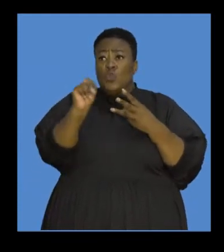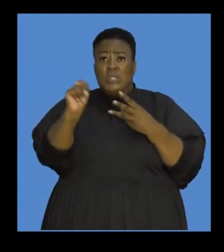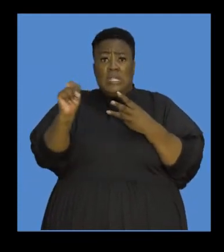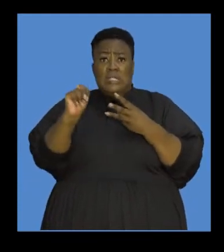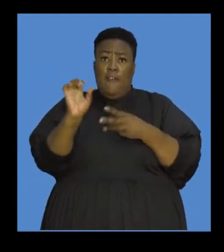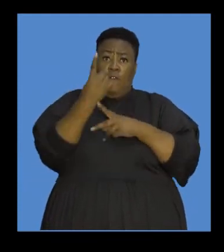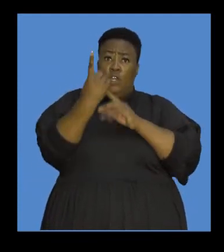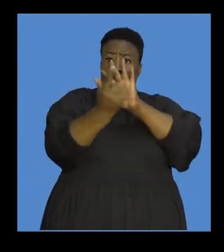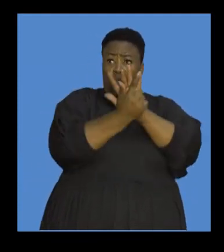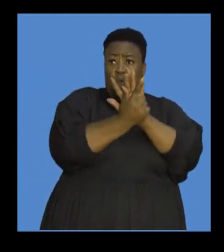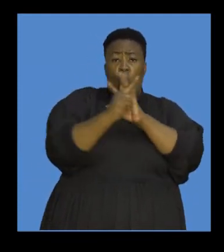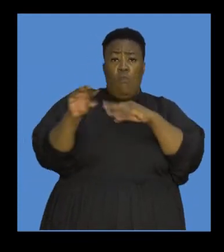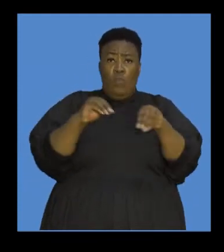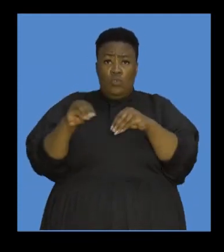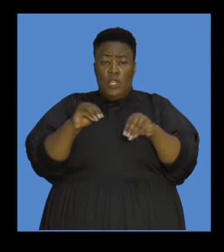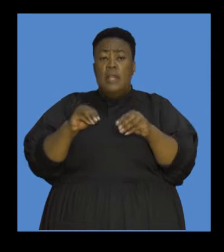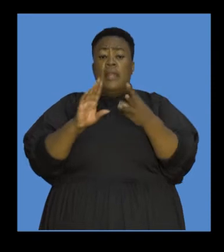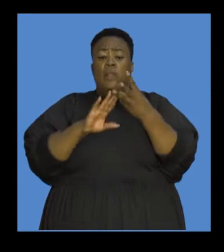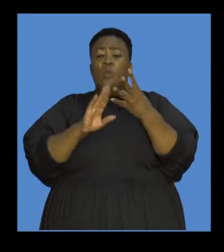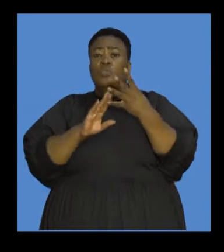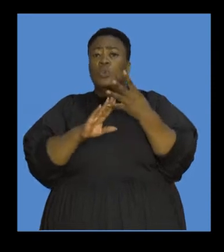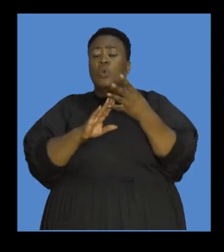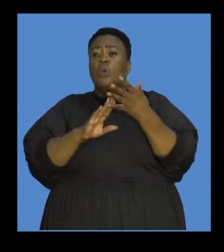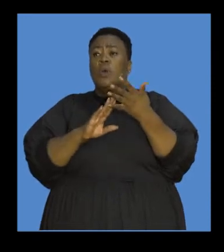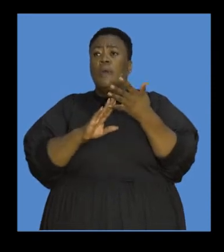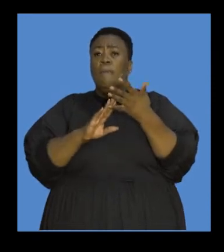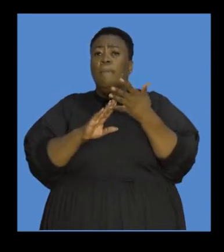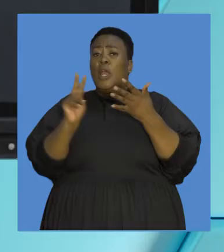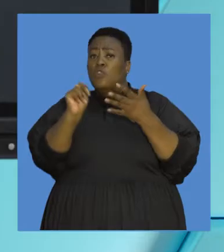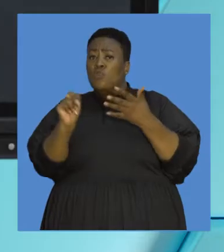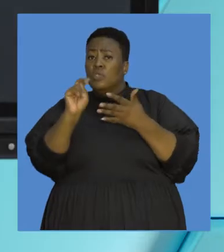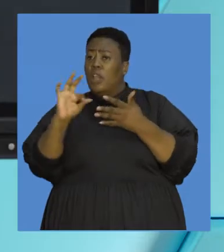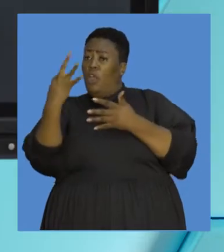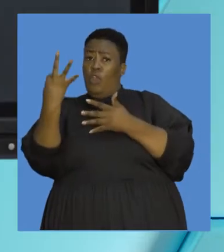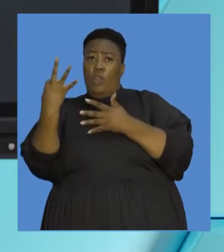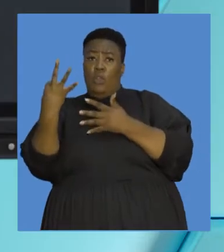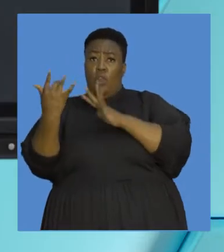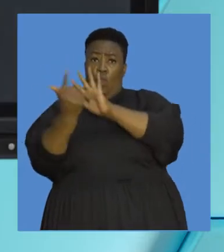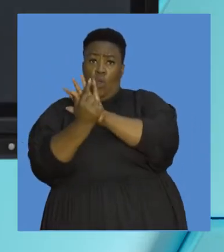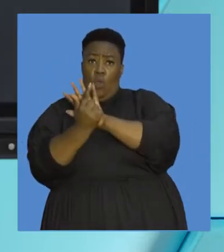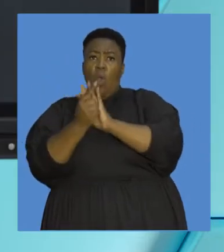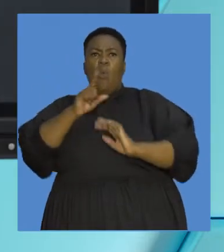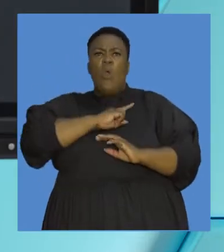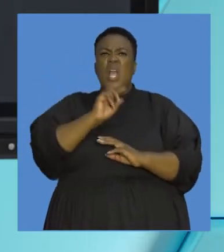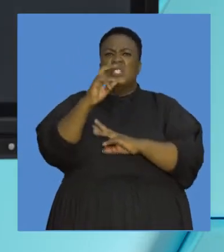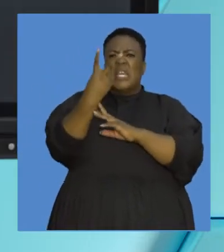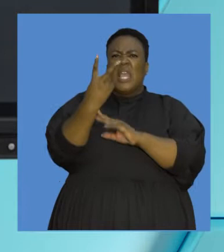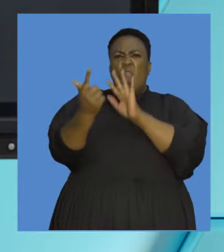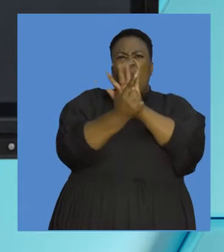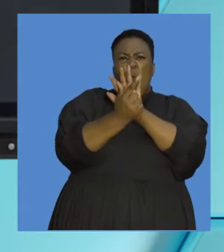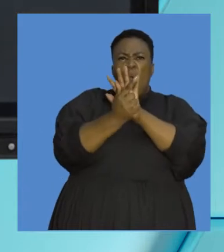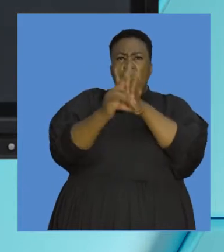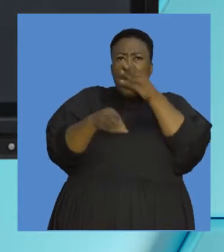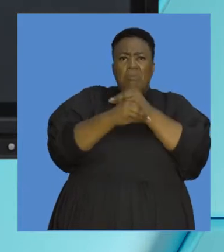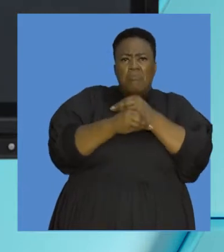and we're going to look at Newton's third law of motion. And I know it feels a bit funny because I skipped second law,